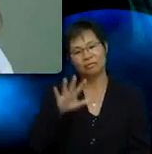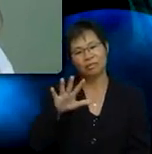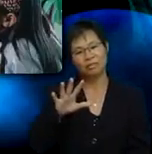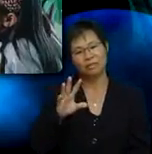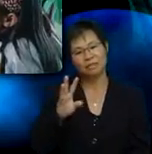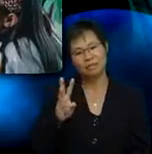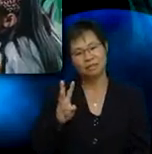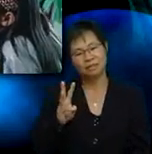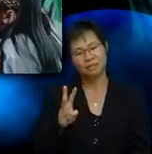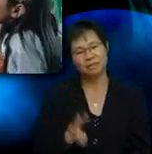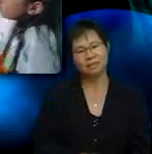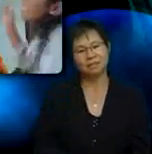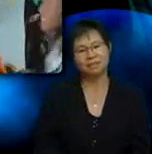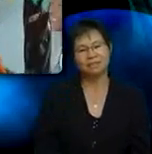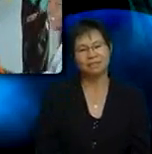1, 2, 3, 4, 5.